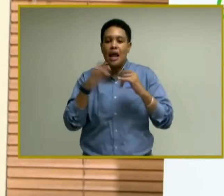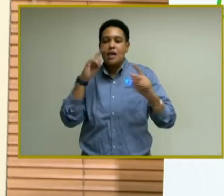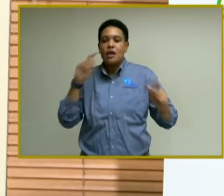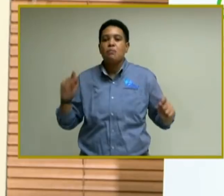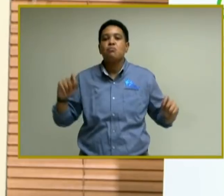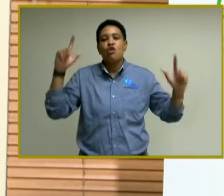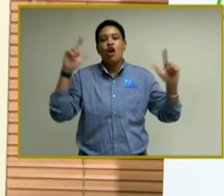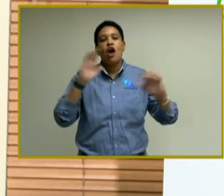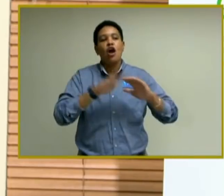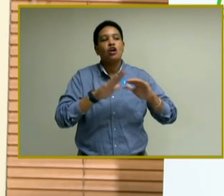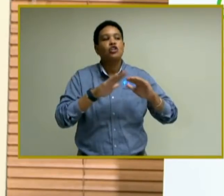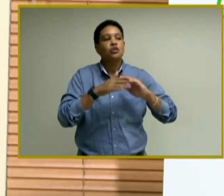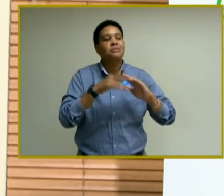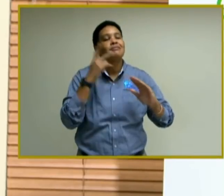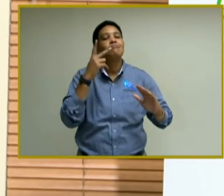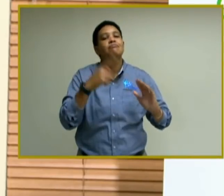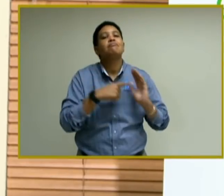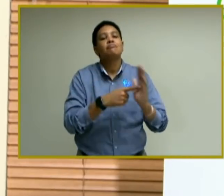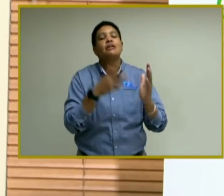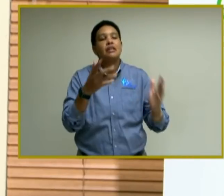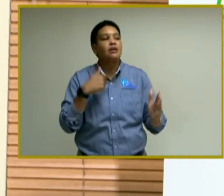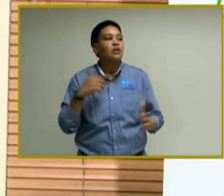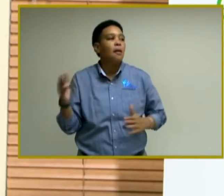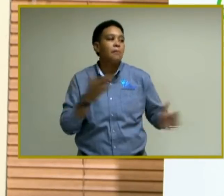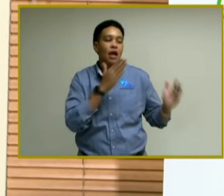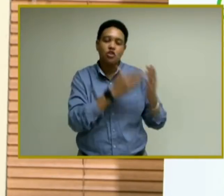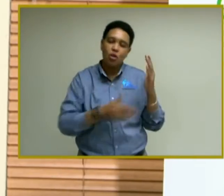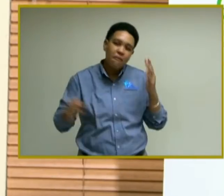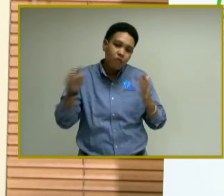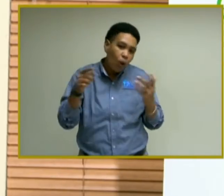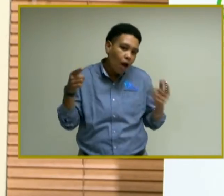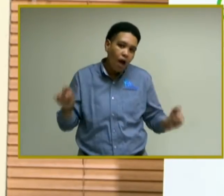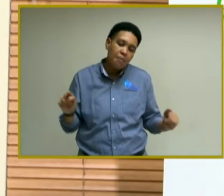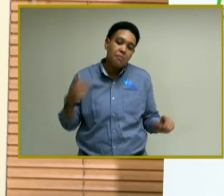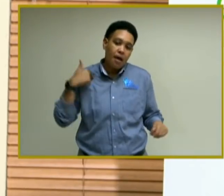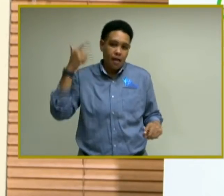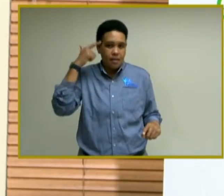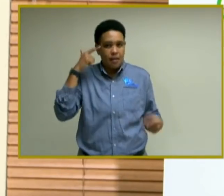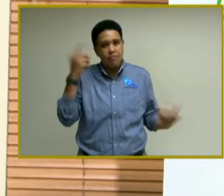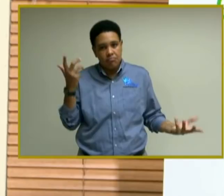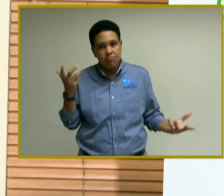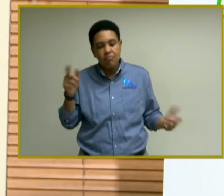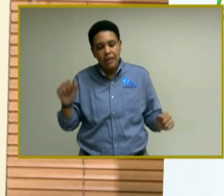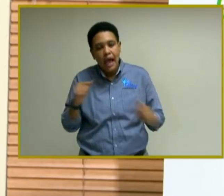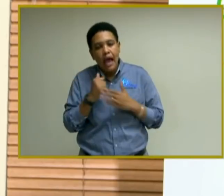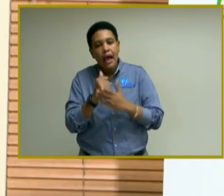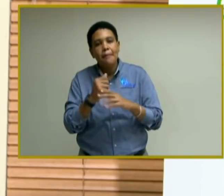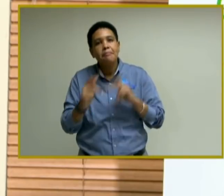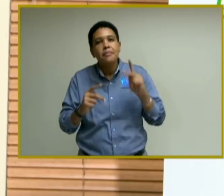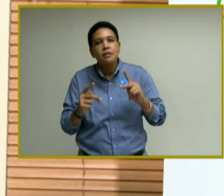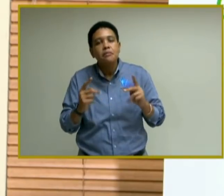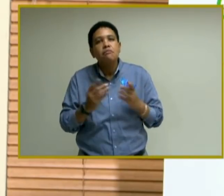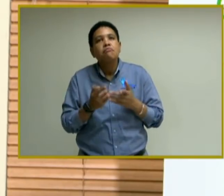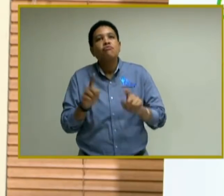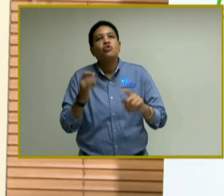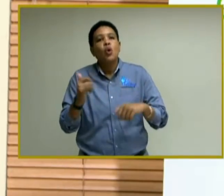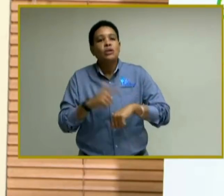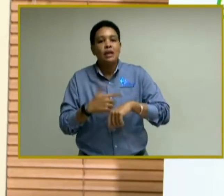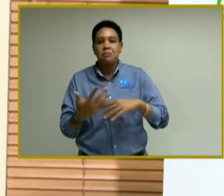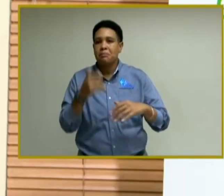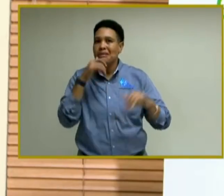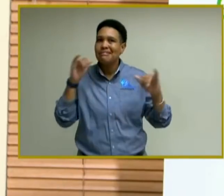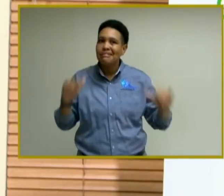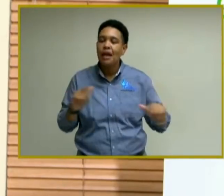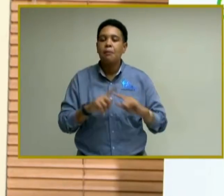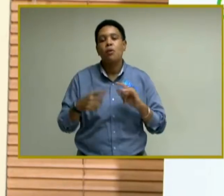broadcast across the country. Let's plan some of those, because I think they can help. May not be the same thing, but we